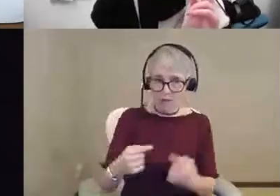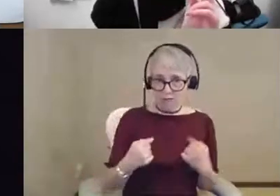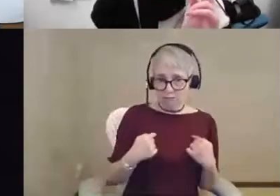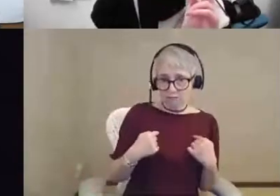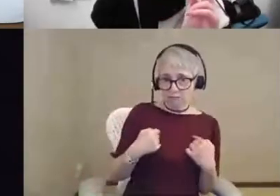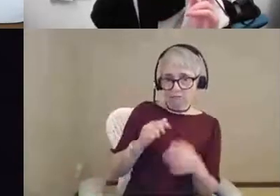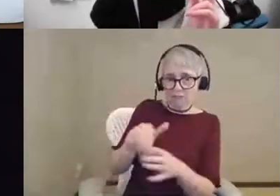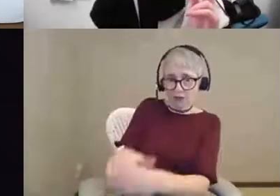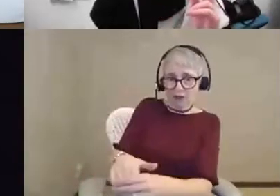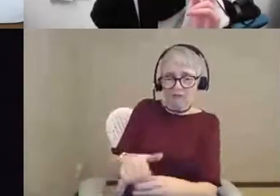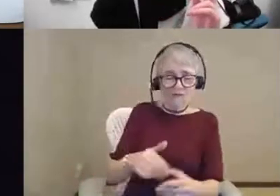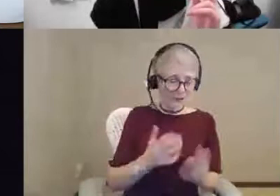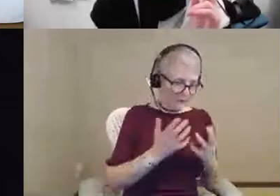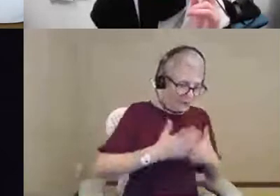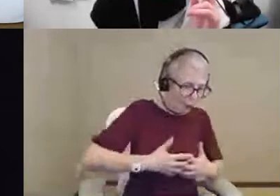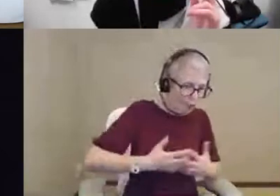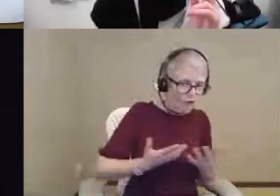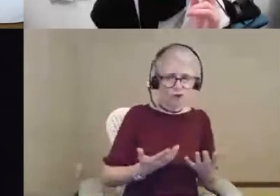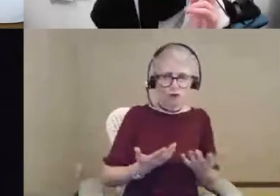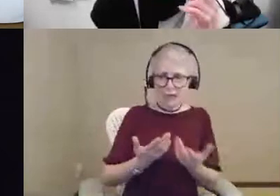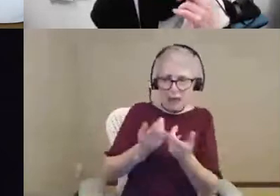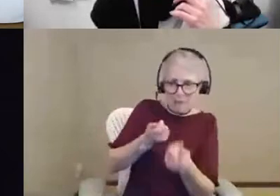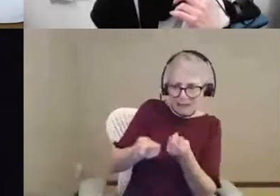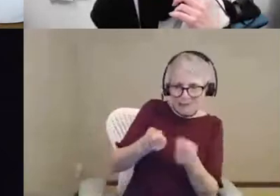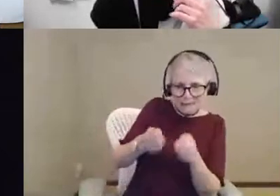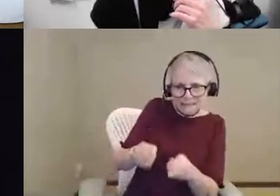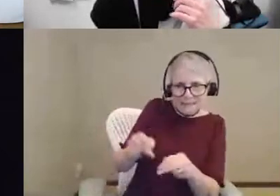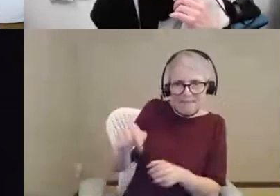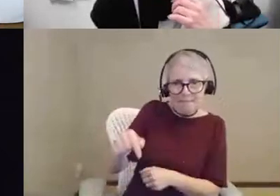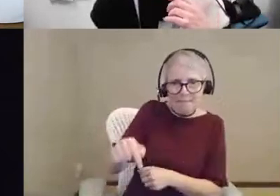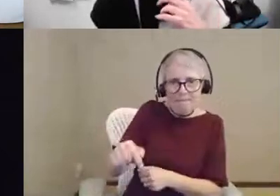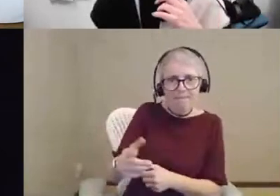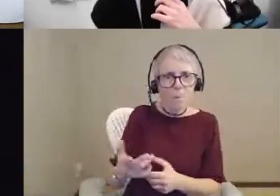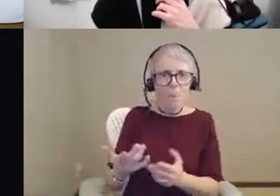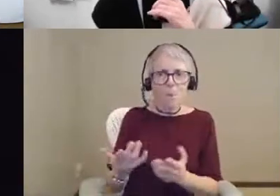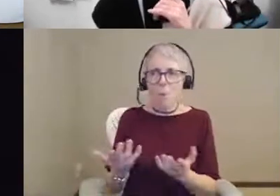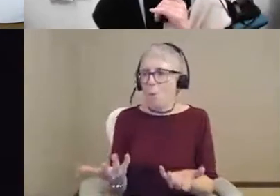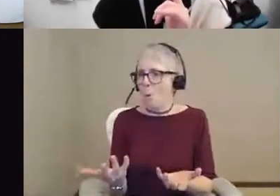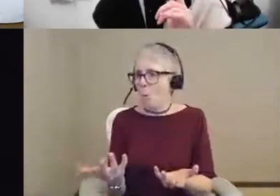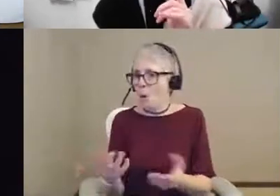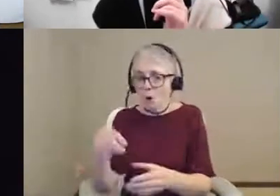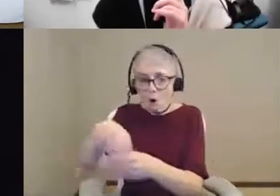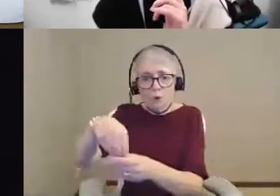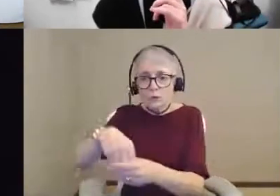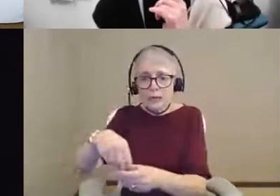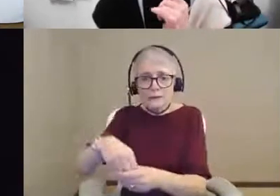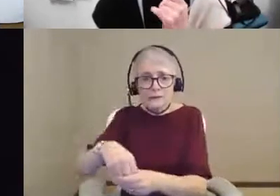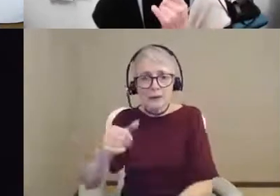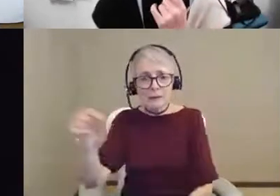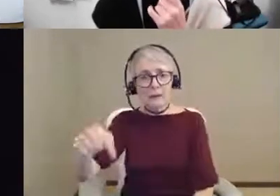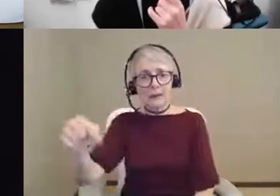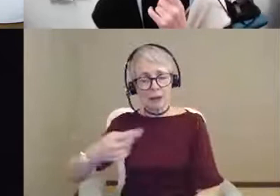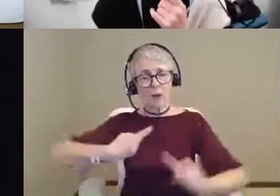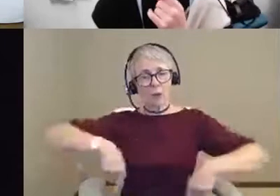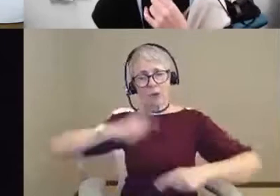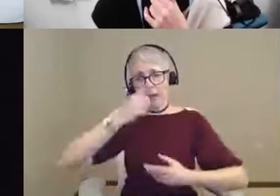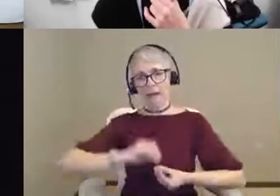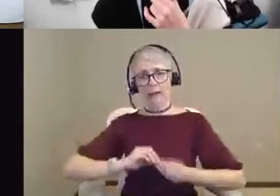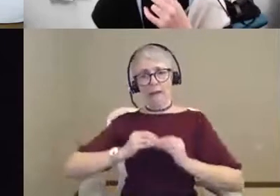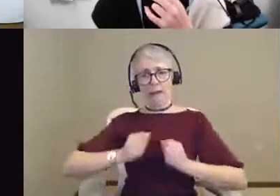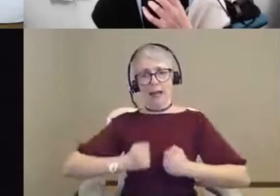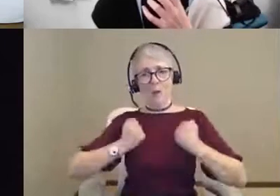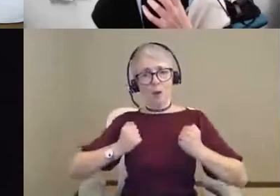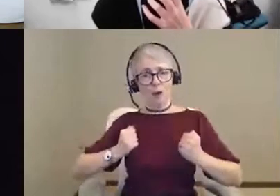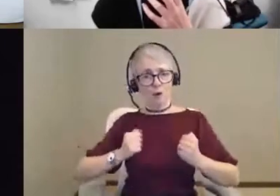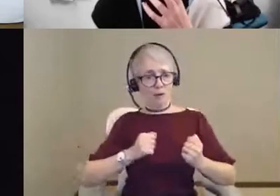the technology, whether it's the learning management system that you find it on, or whether it's actually the content that we also produce using the tools